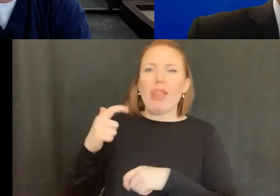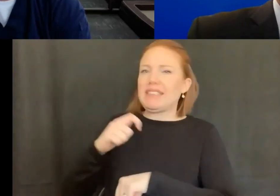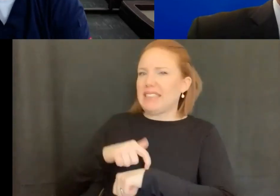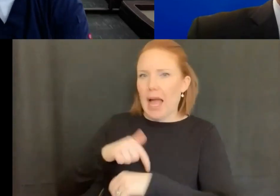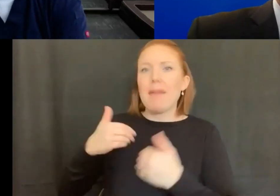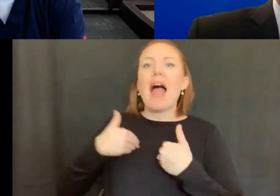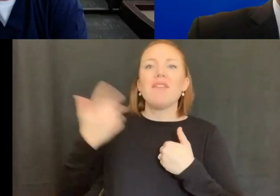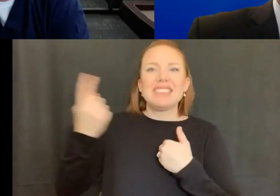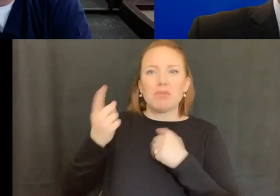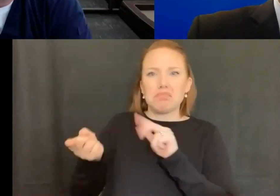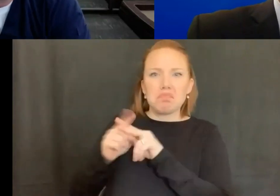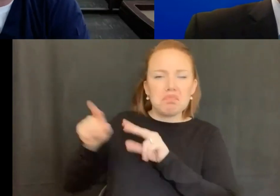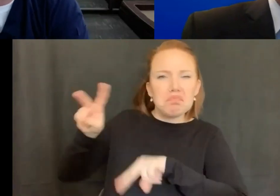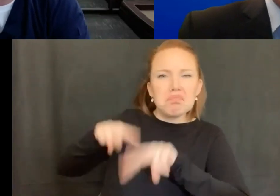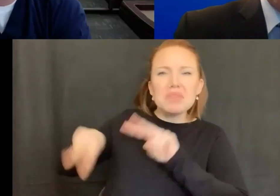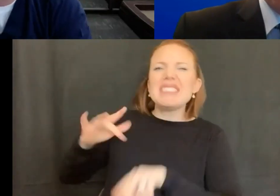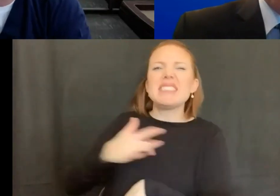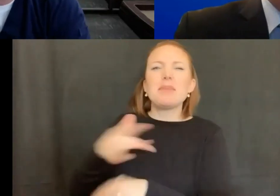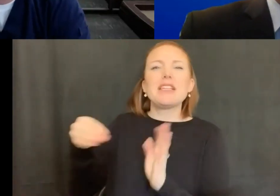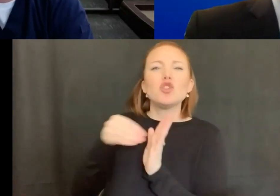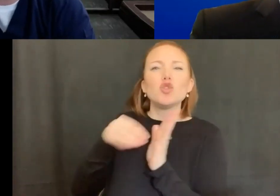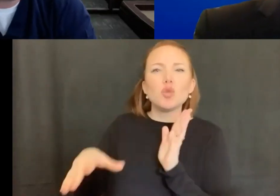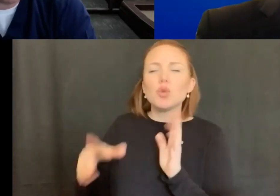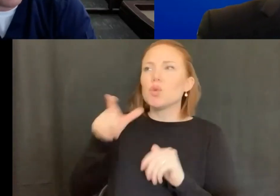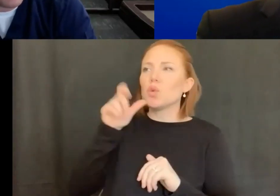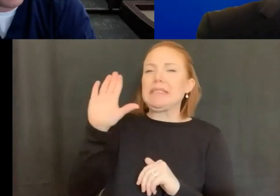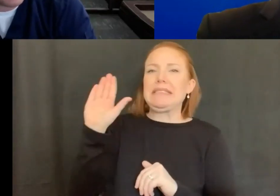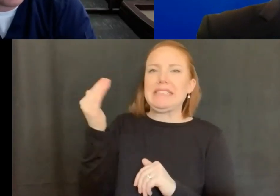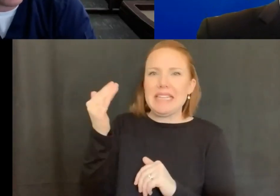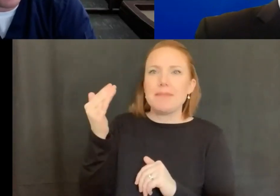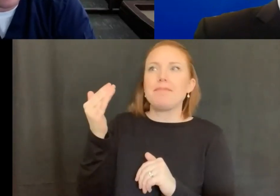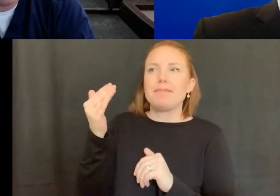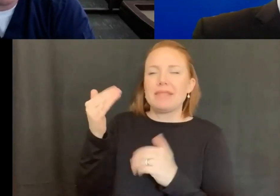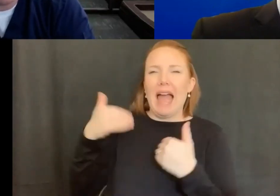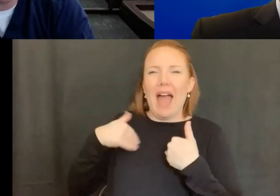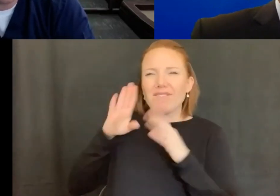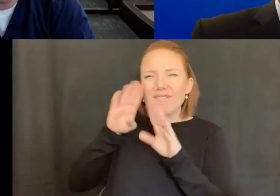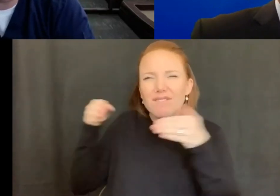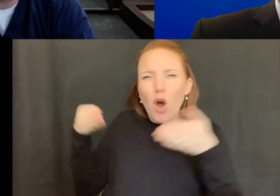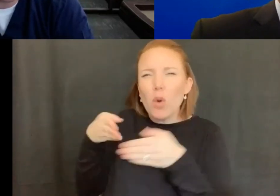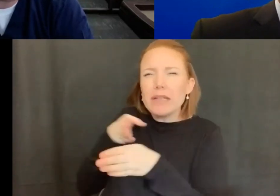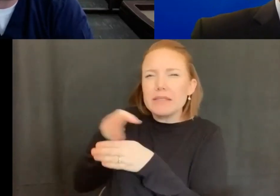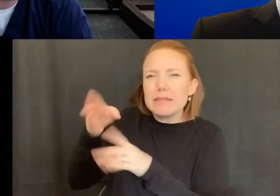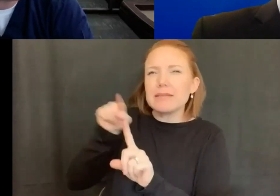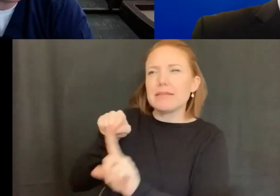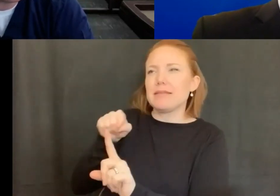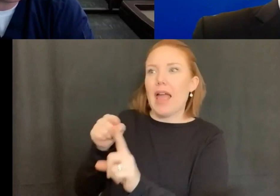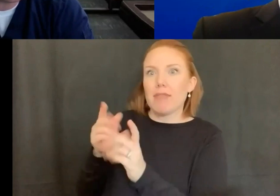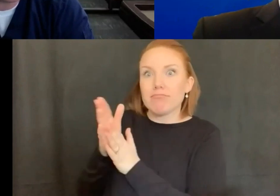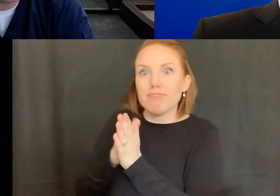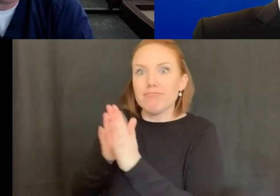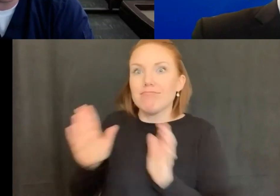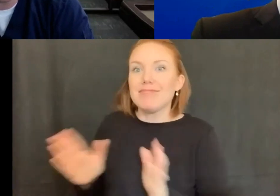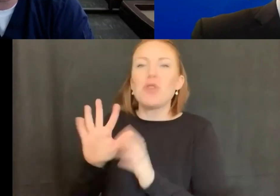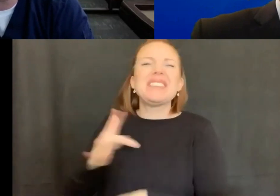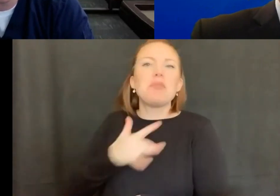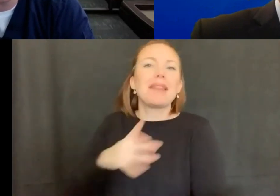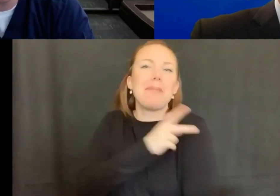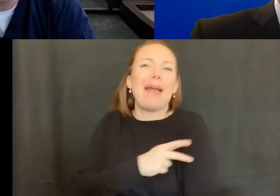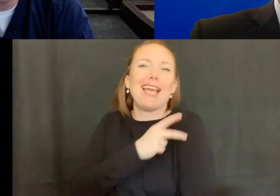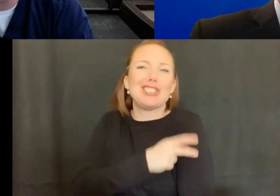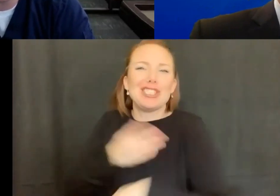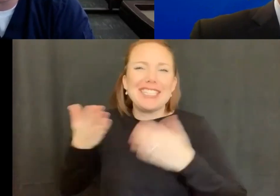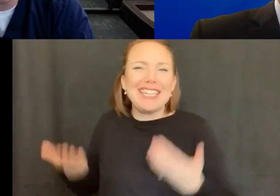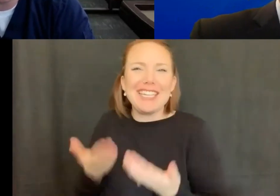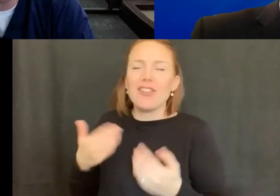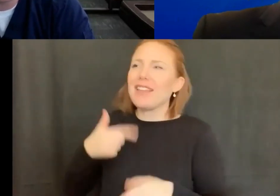usually students that seem to have focus and drive. Well, usually they're patients here, and they'll say, I'm really interested in going